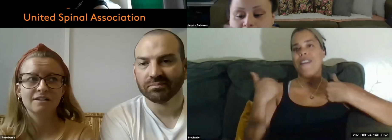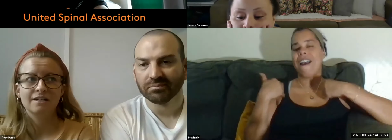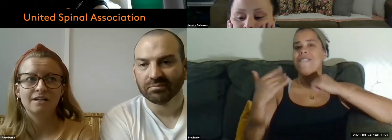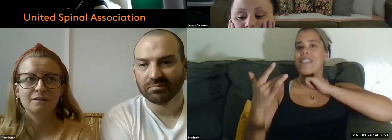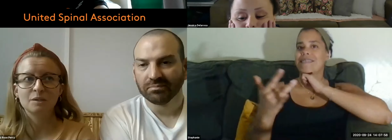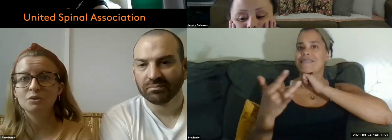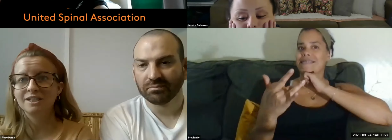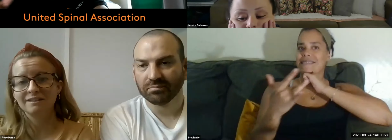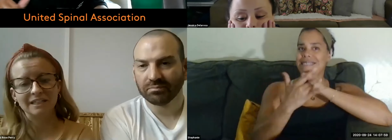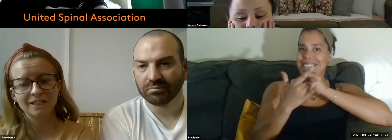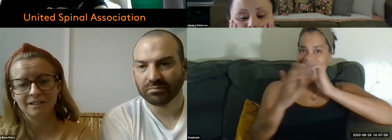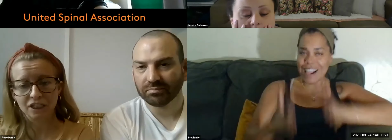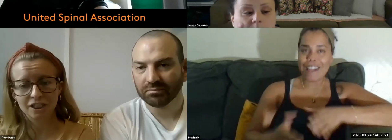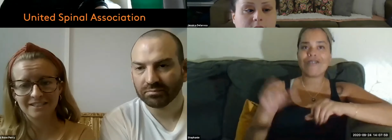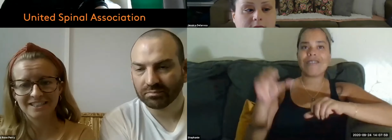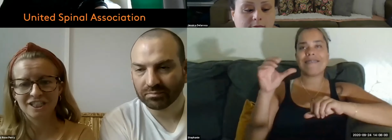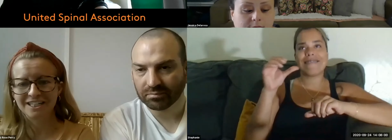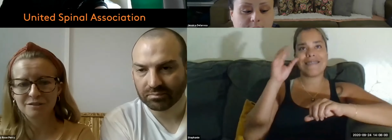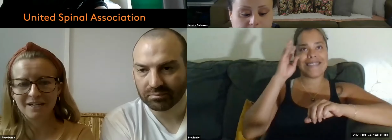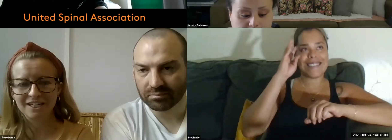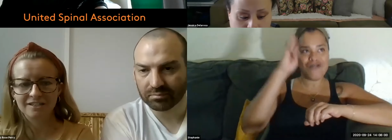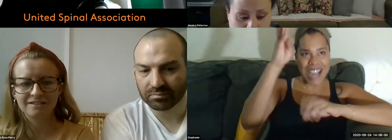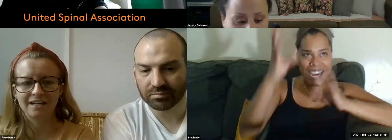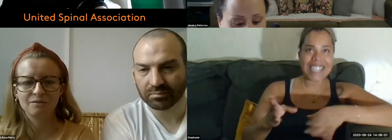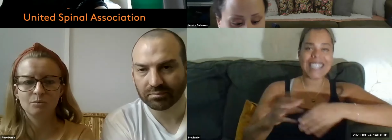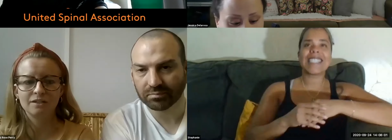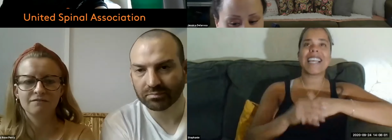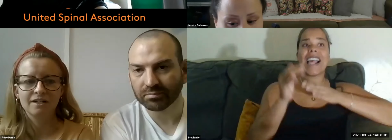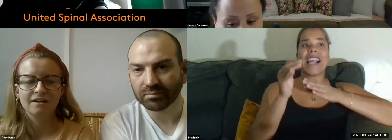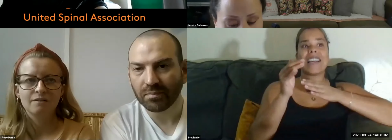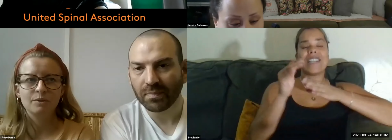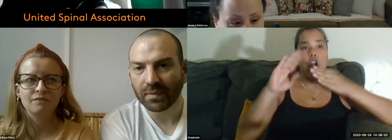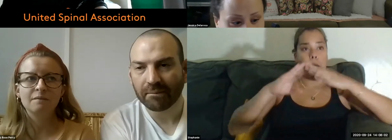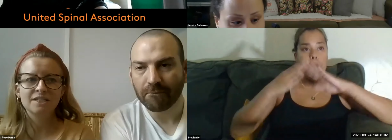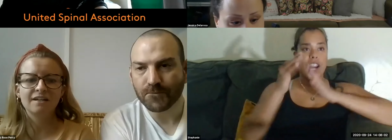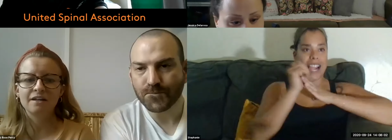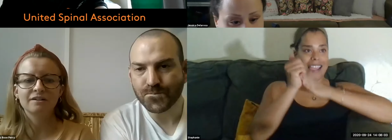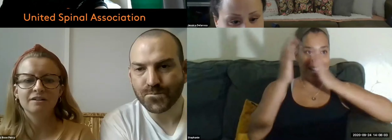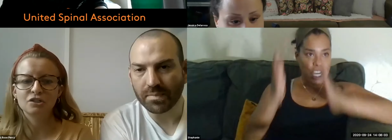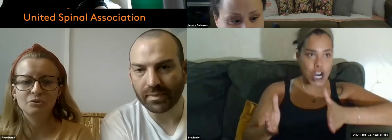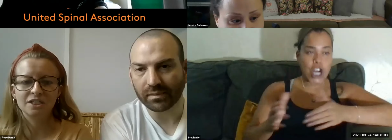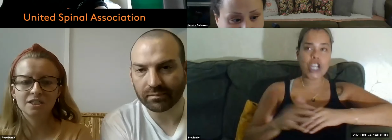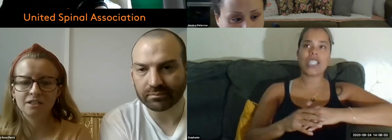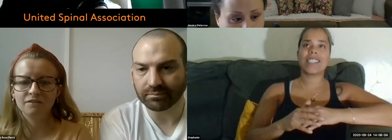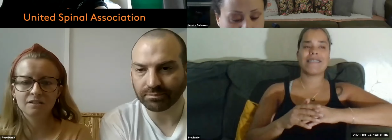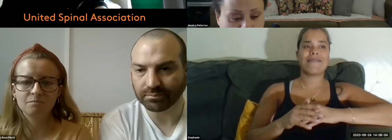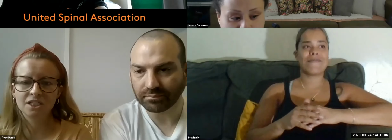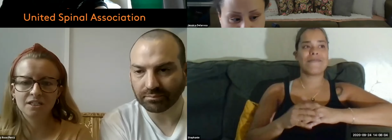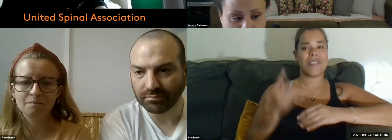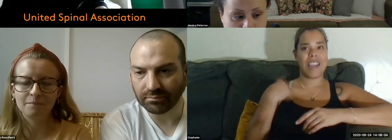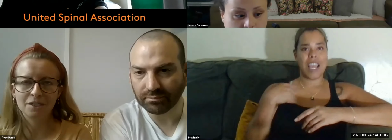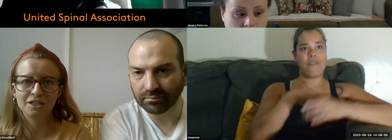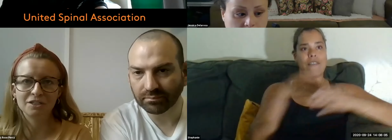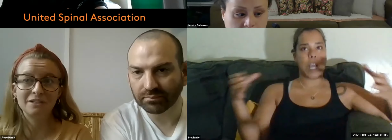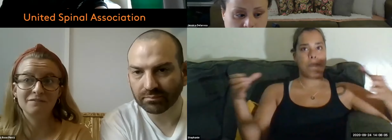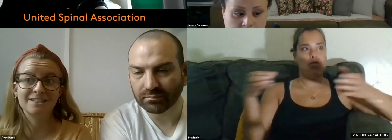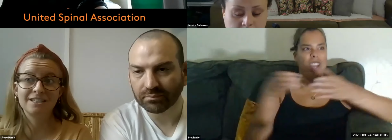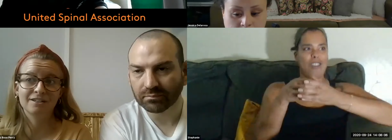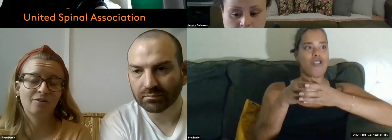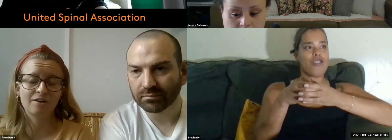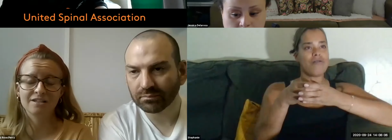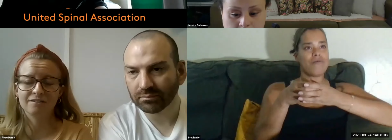have community leaders and change makers, and we've come together to achieve this mission because